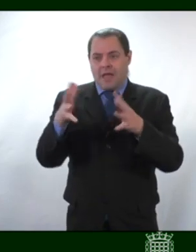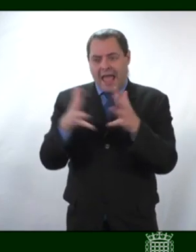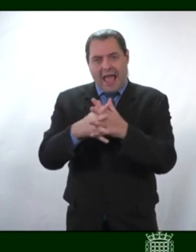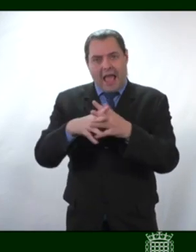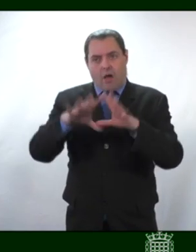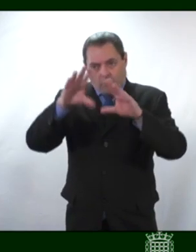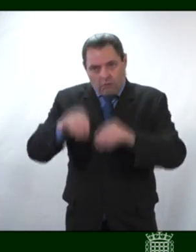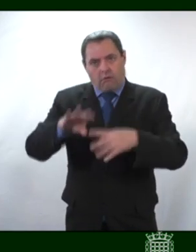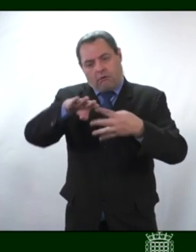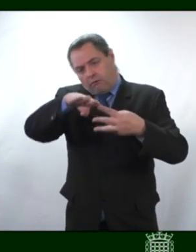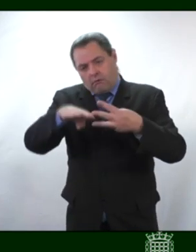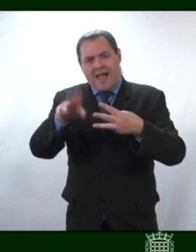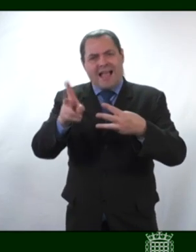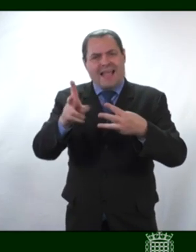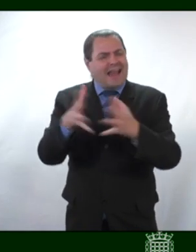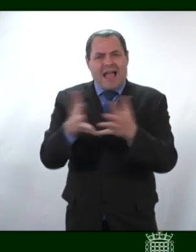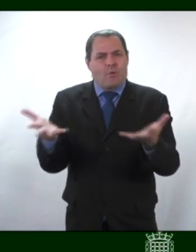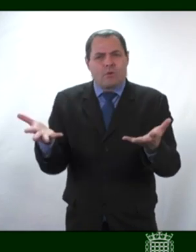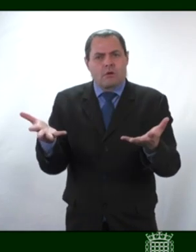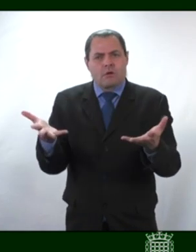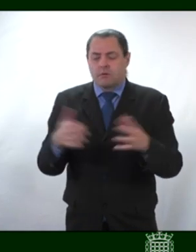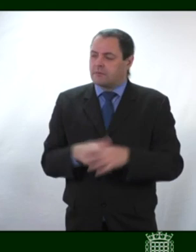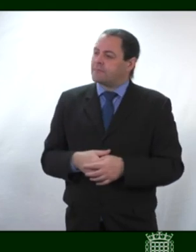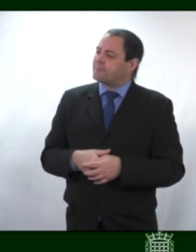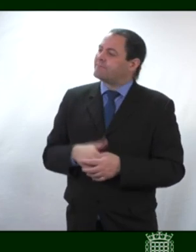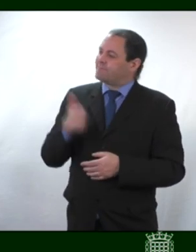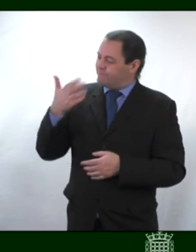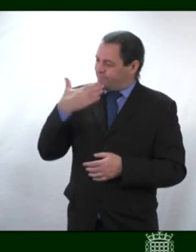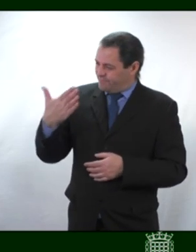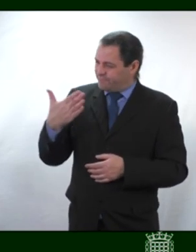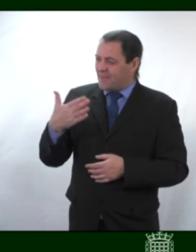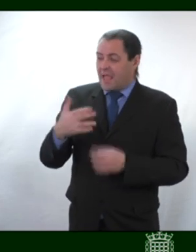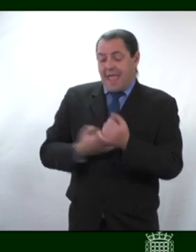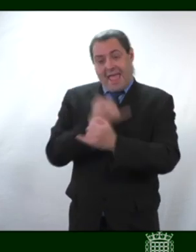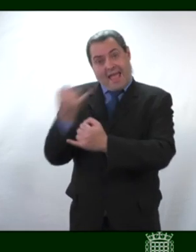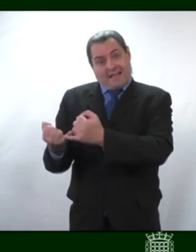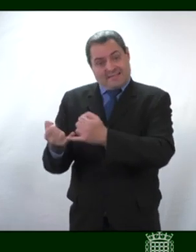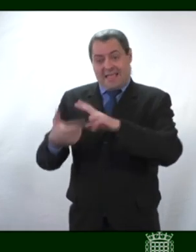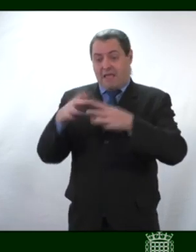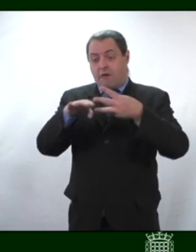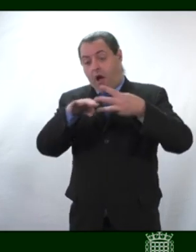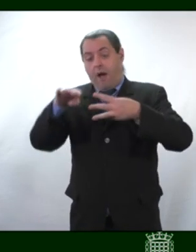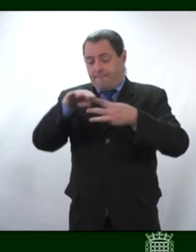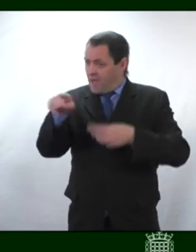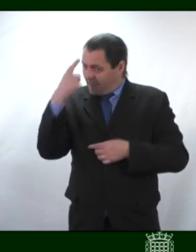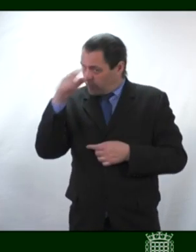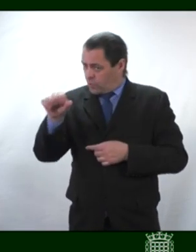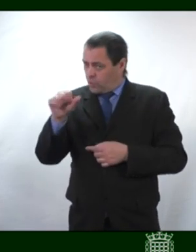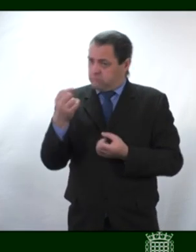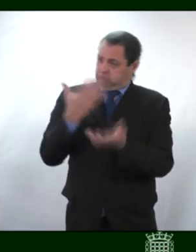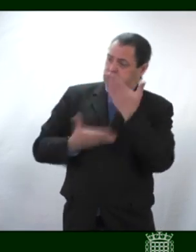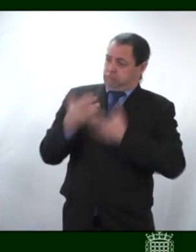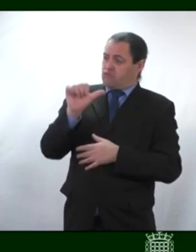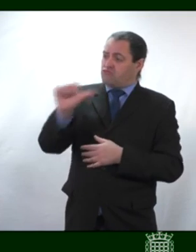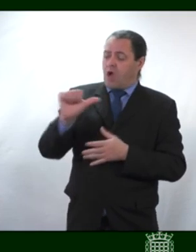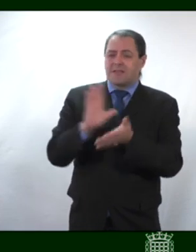In the short term, the best exit strategy for anywhere that does go into Tier 3, and I agree with him on his assessment that that